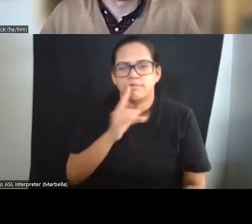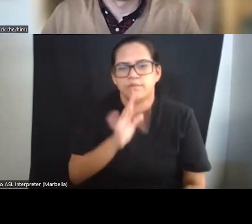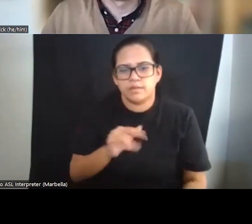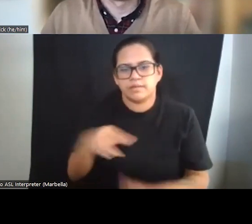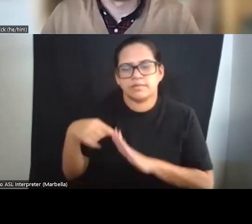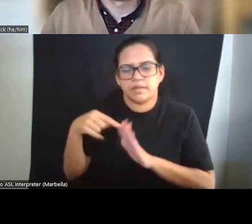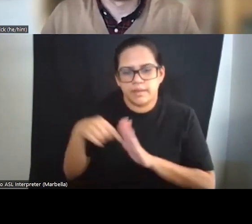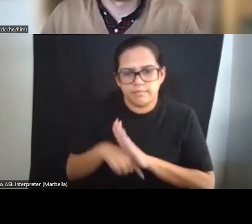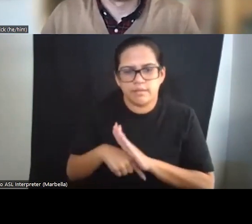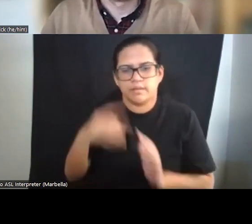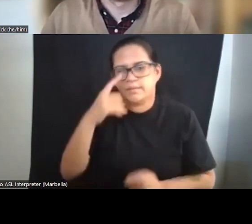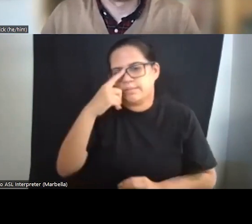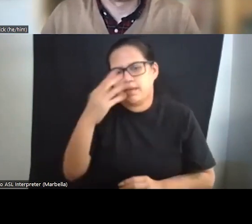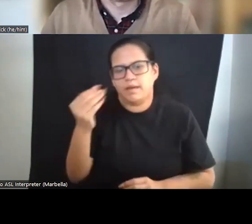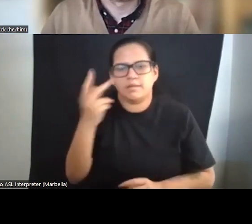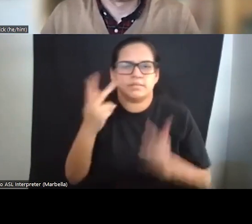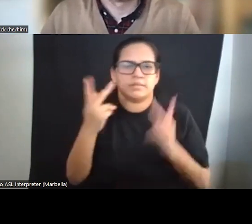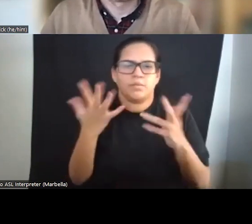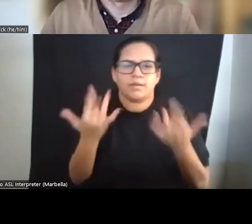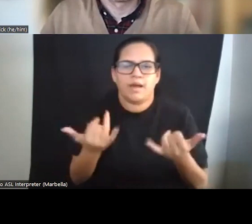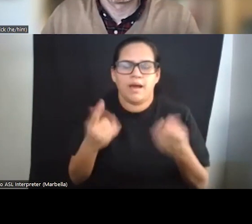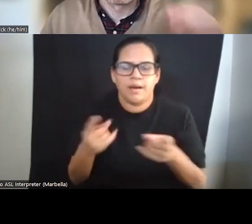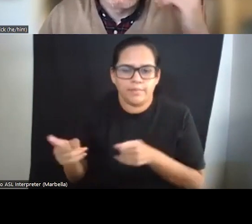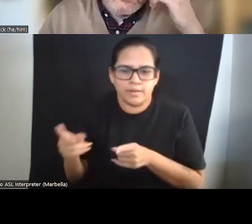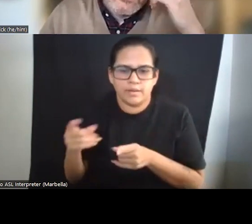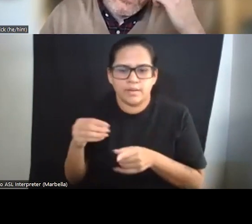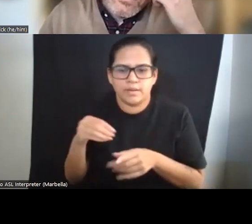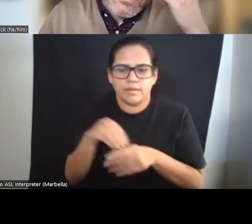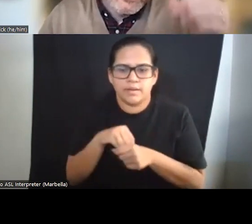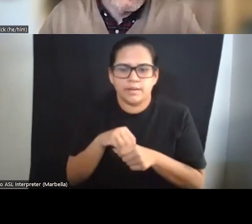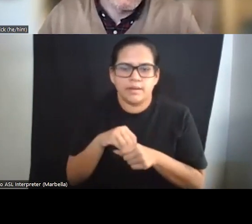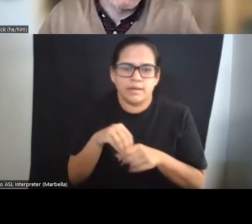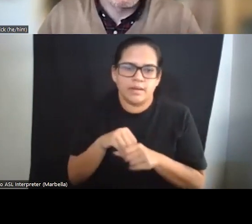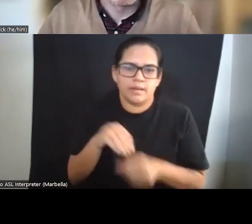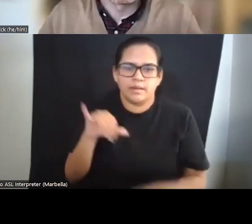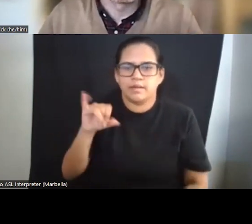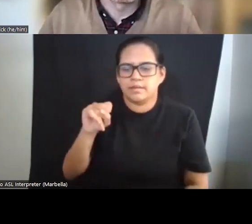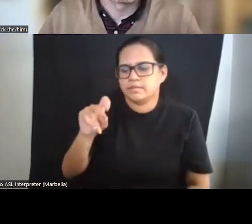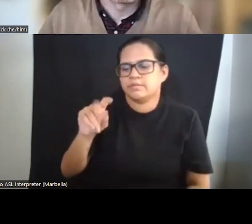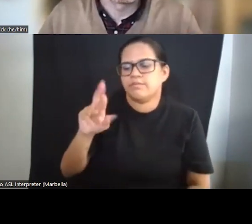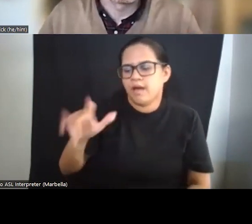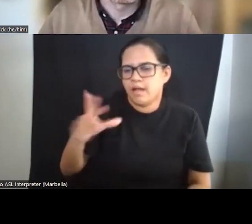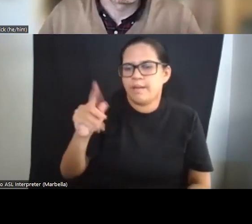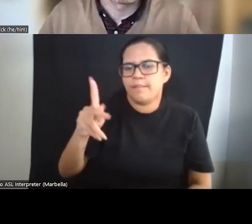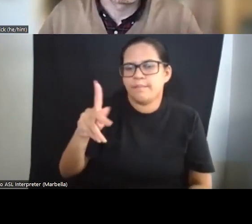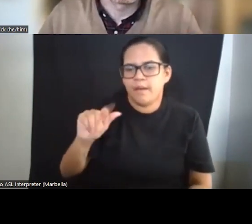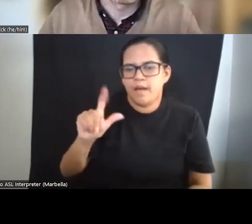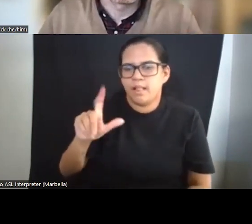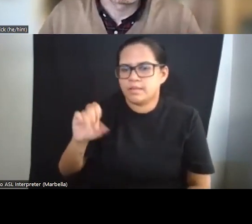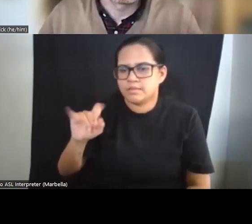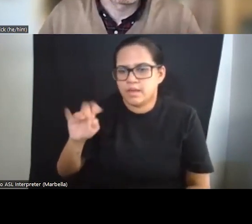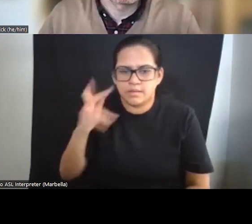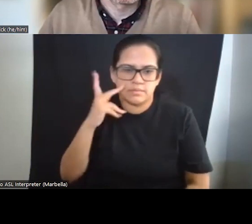deeply. And we see now what's happening in Israel and Palestine. And we see that's